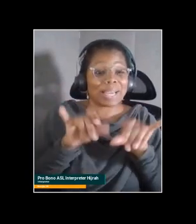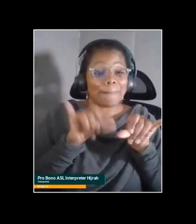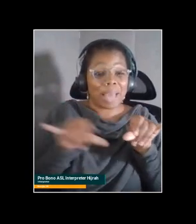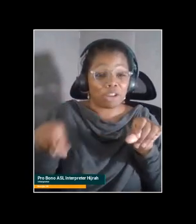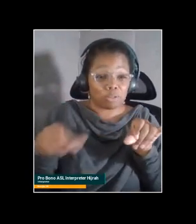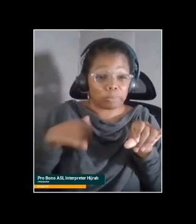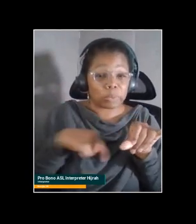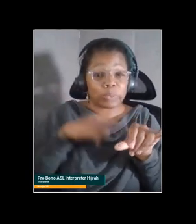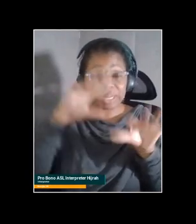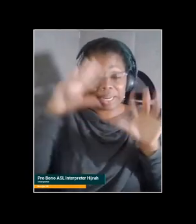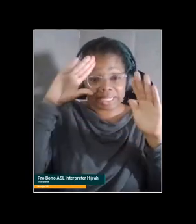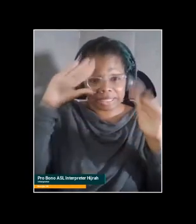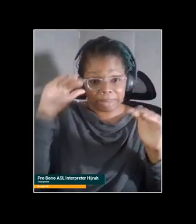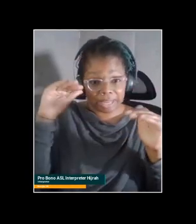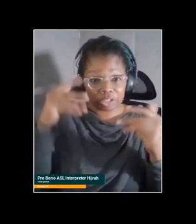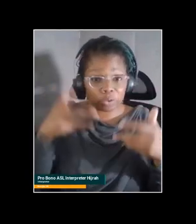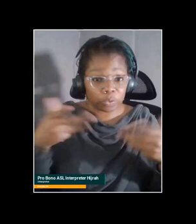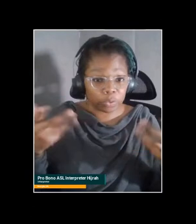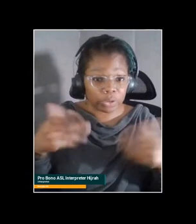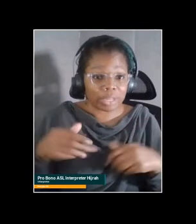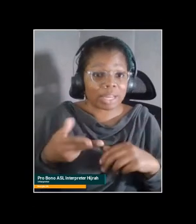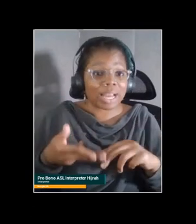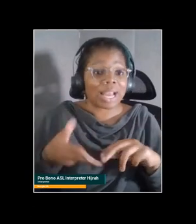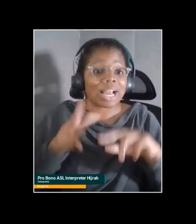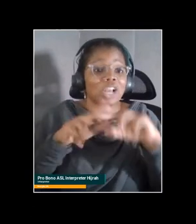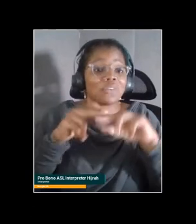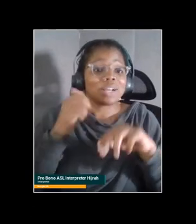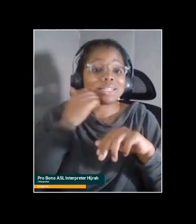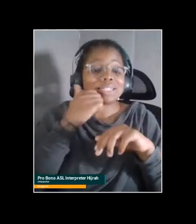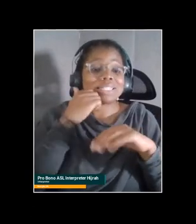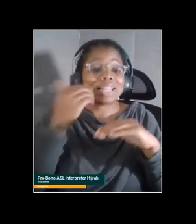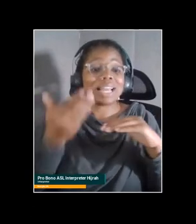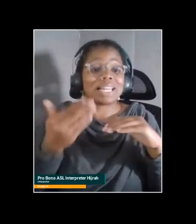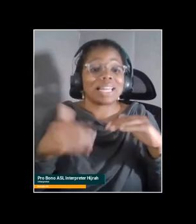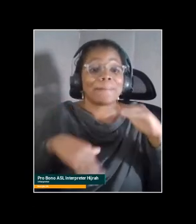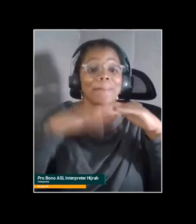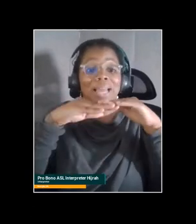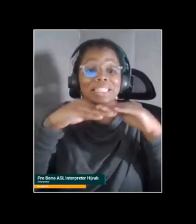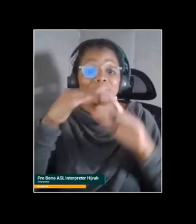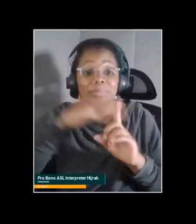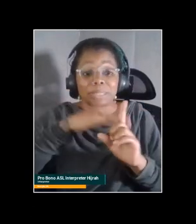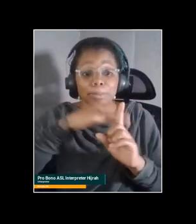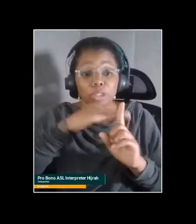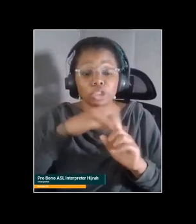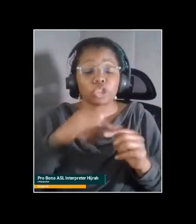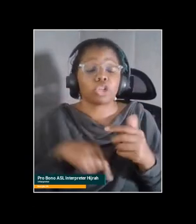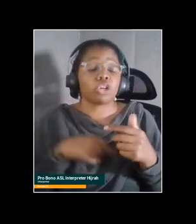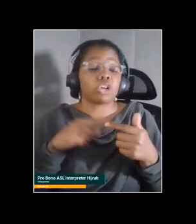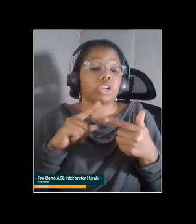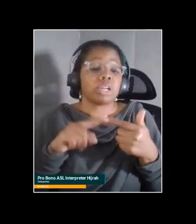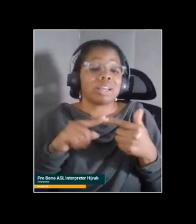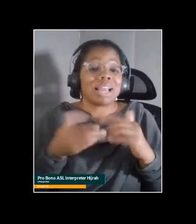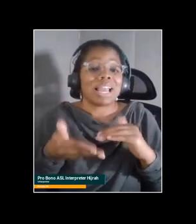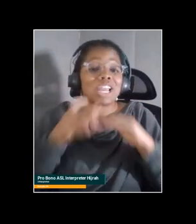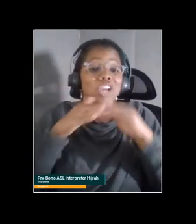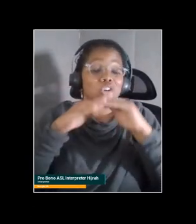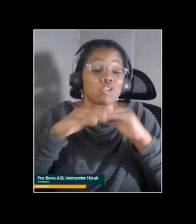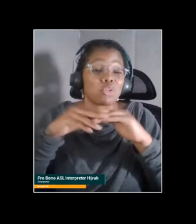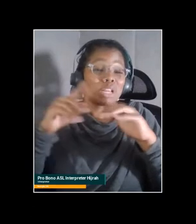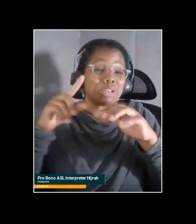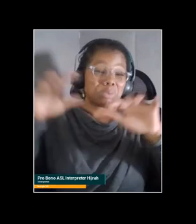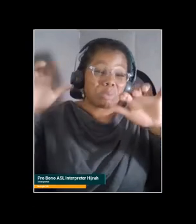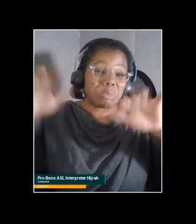expect include increased daily maximum temperatures, increased storm surges,